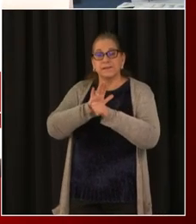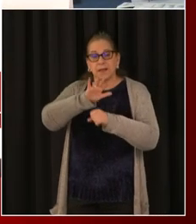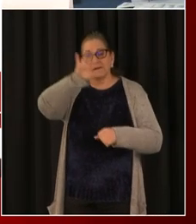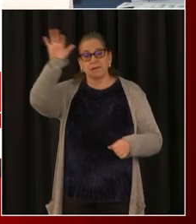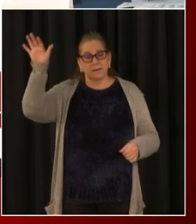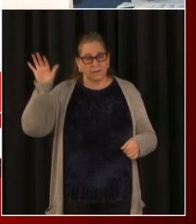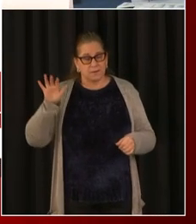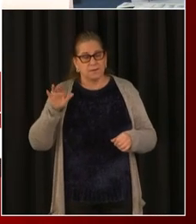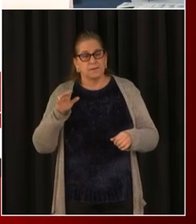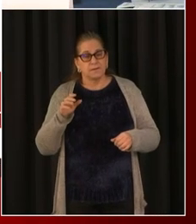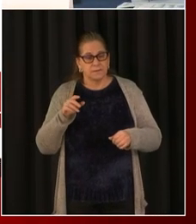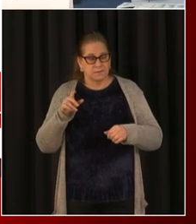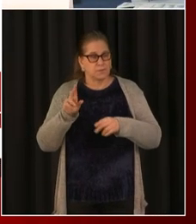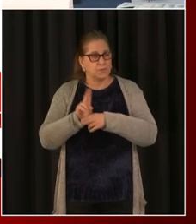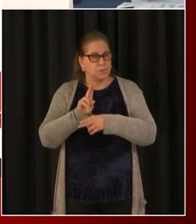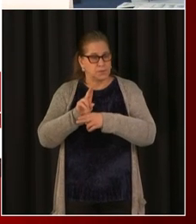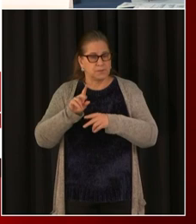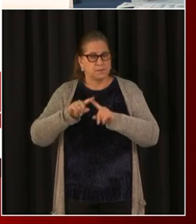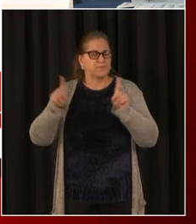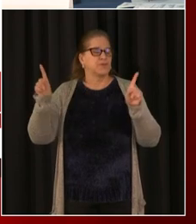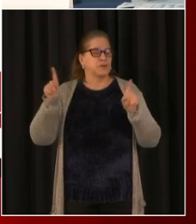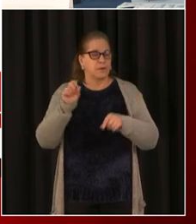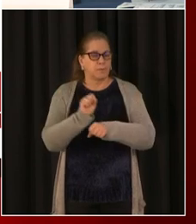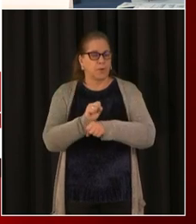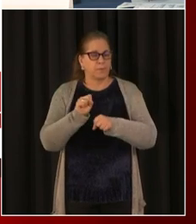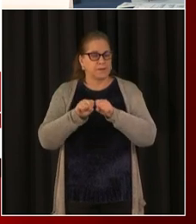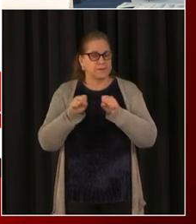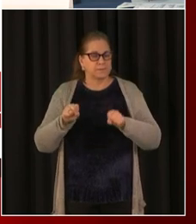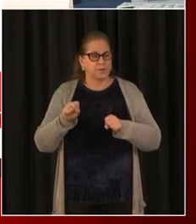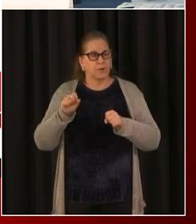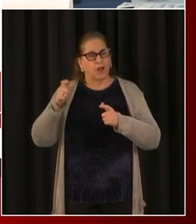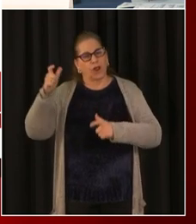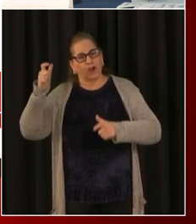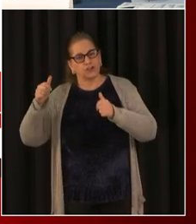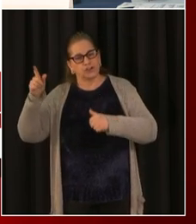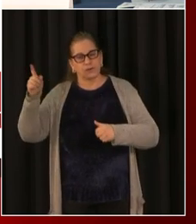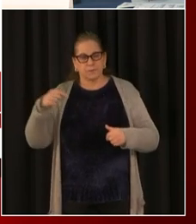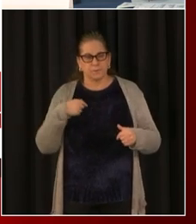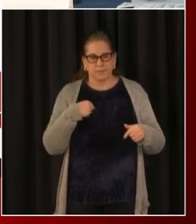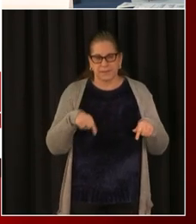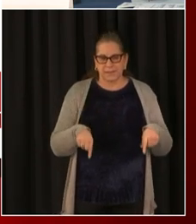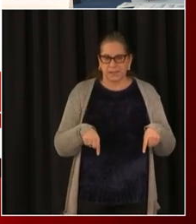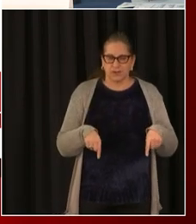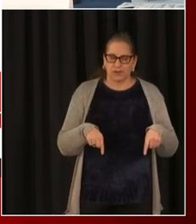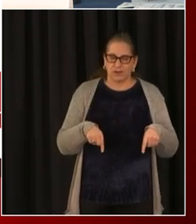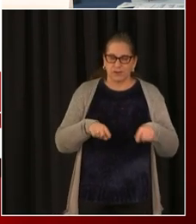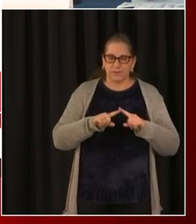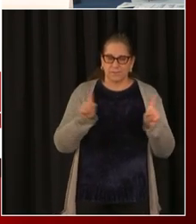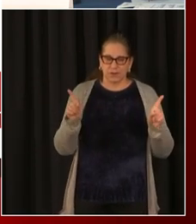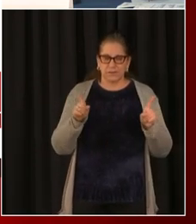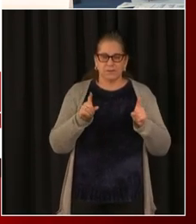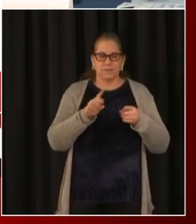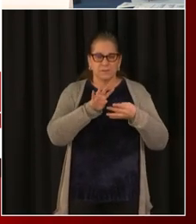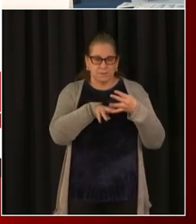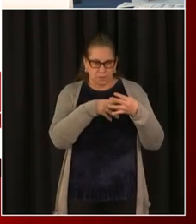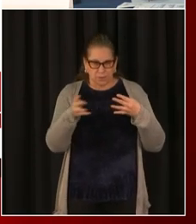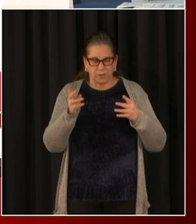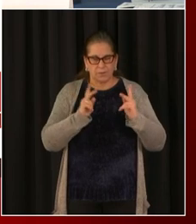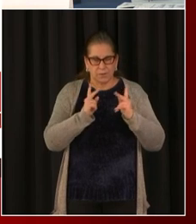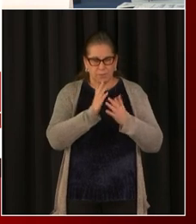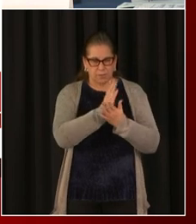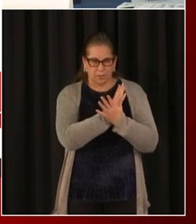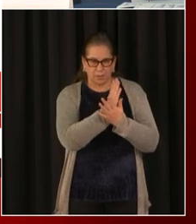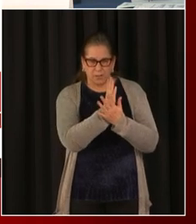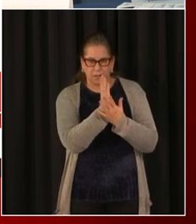they're using appointment systems for large venues. We are using an appointment system that schedules people to be able to